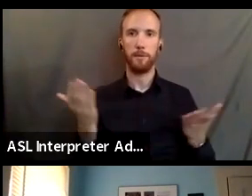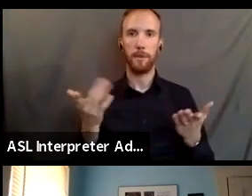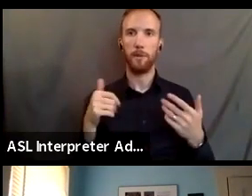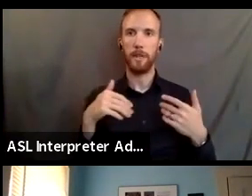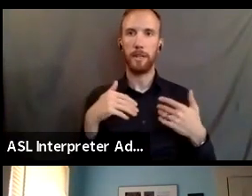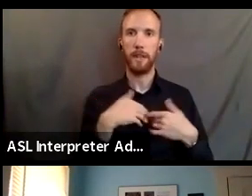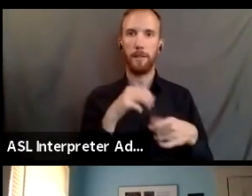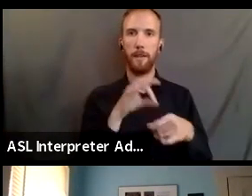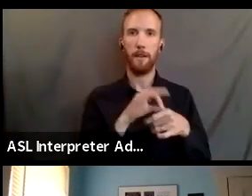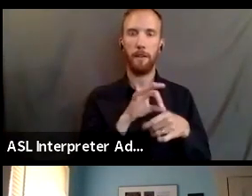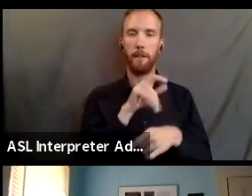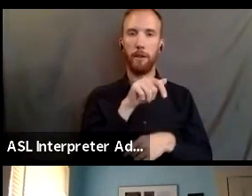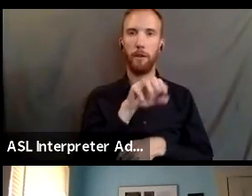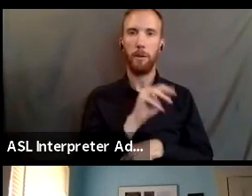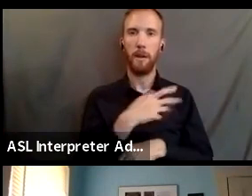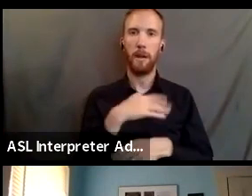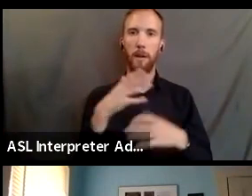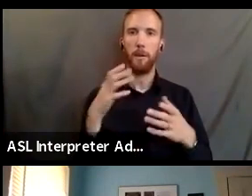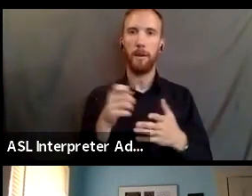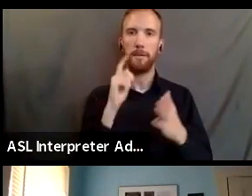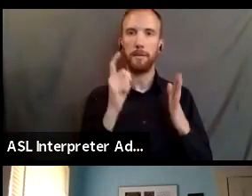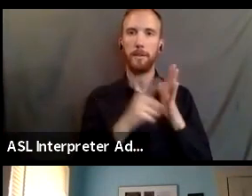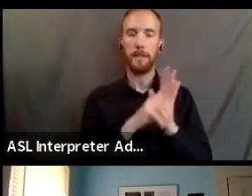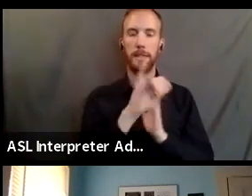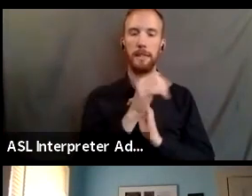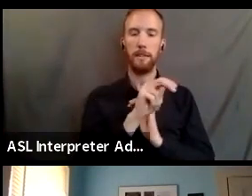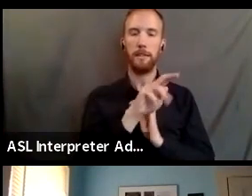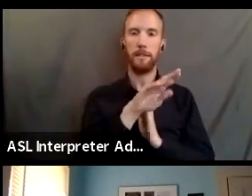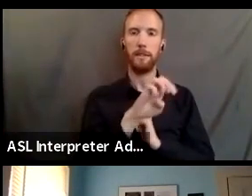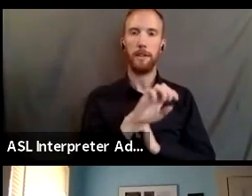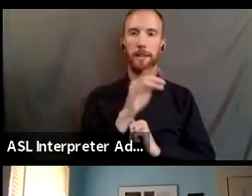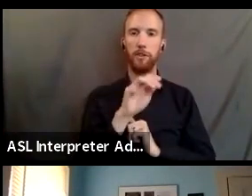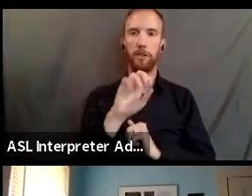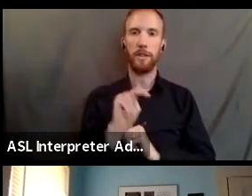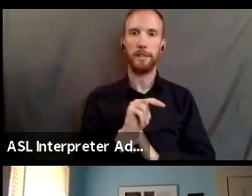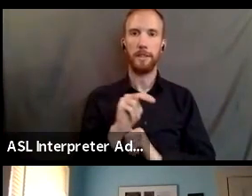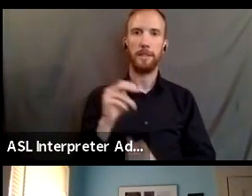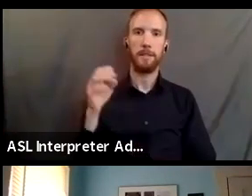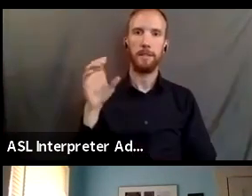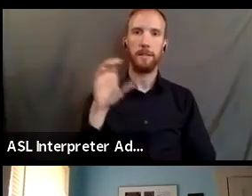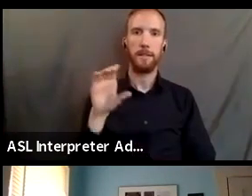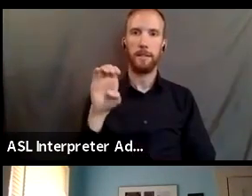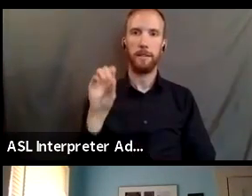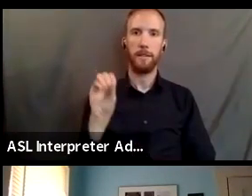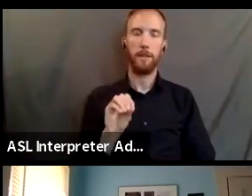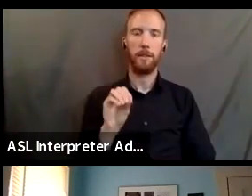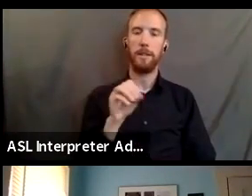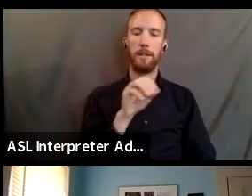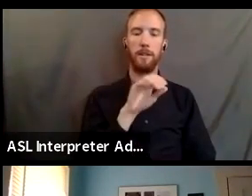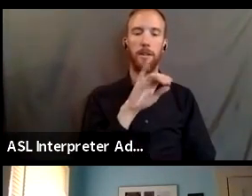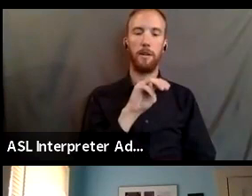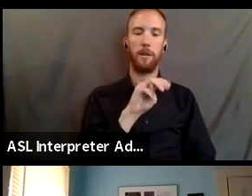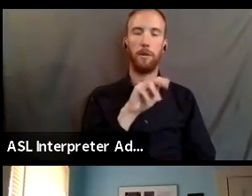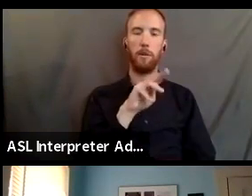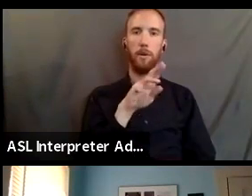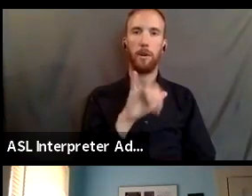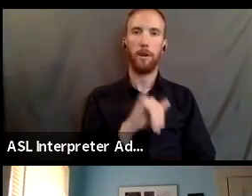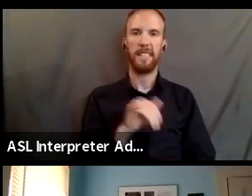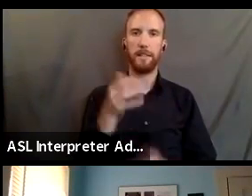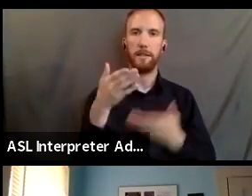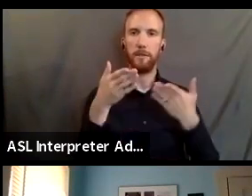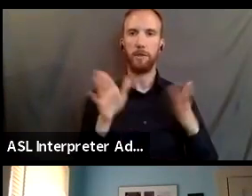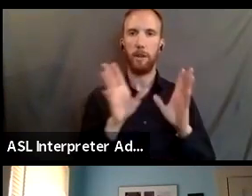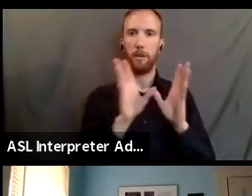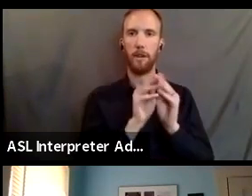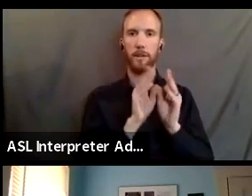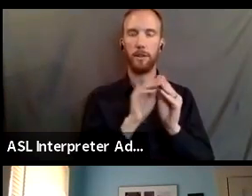recognize dr janice jackson our chief executive officer joseph moriarty our general counsel and also note that he is physically